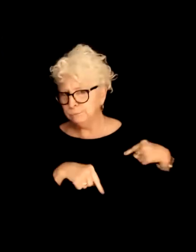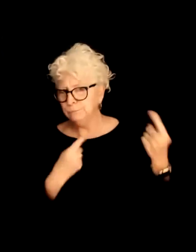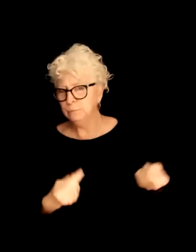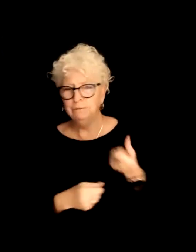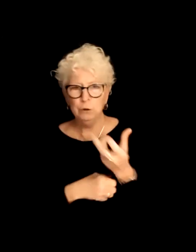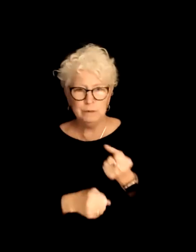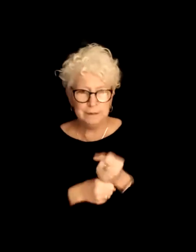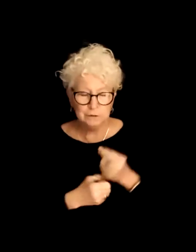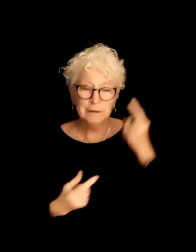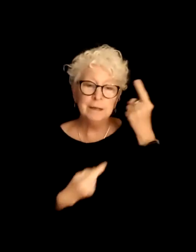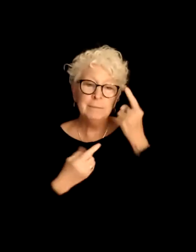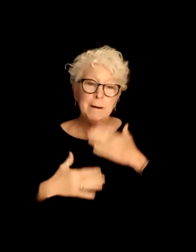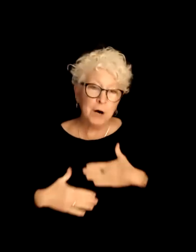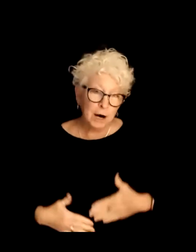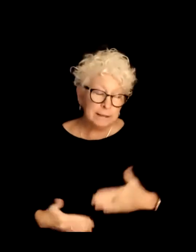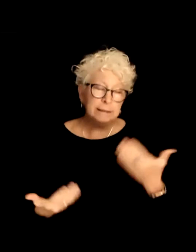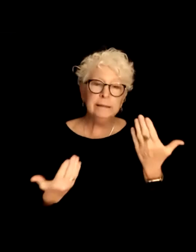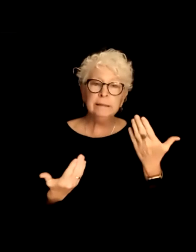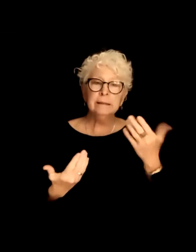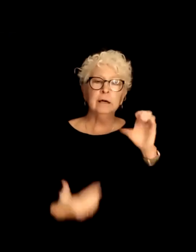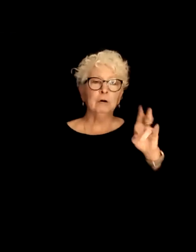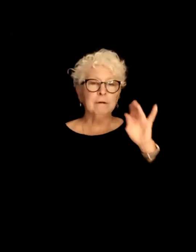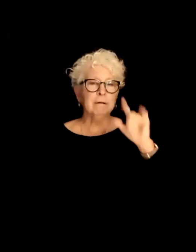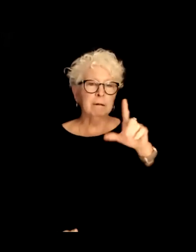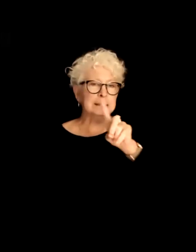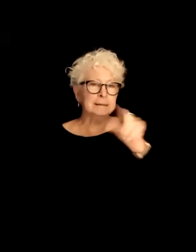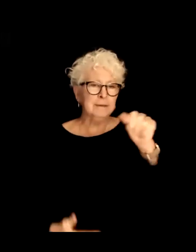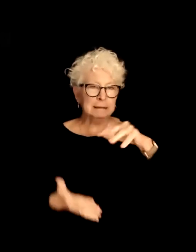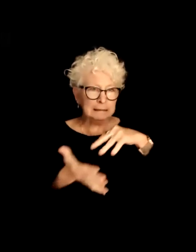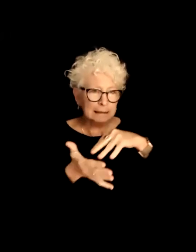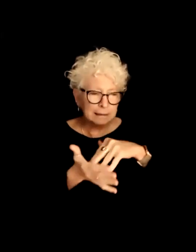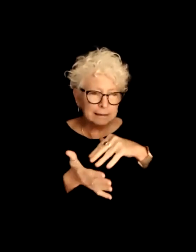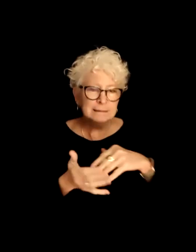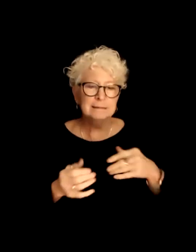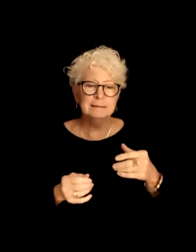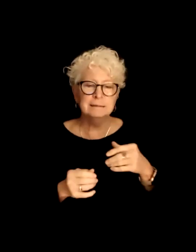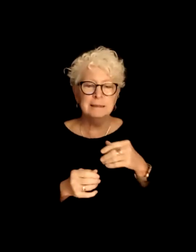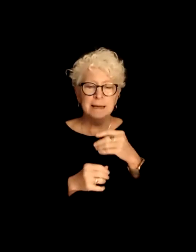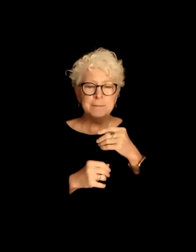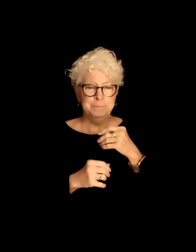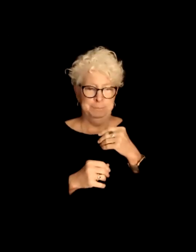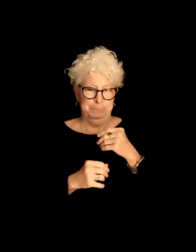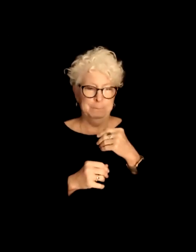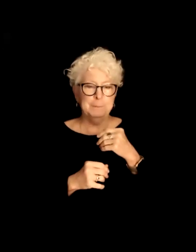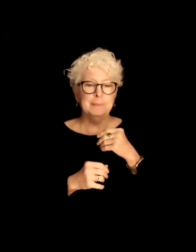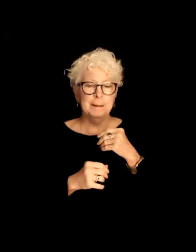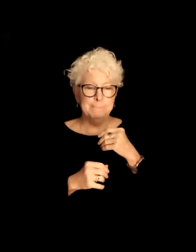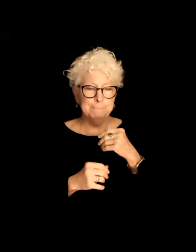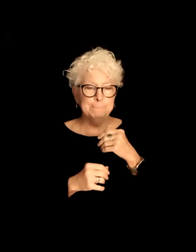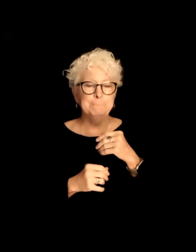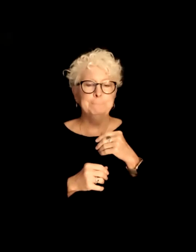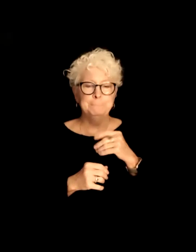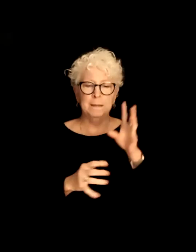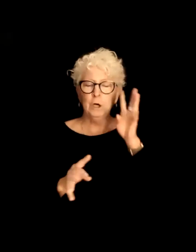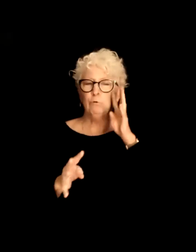the body, critical disability studies, and creative research practice. Tonight's discussion is sponsored